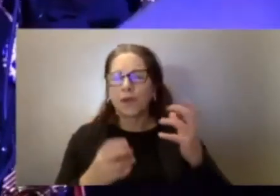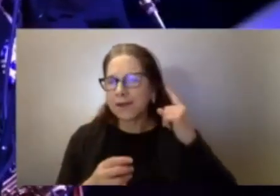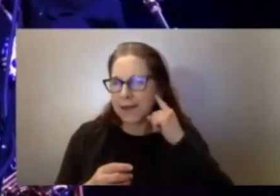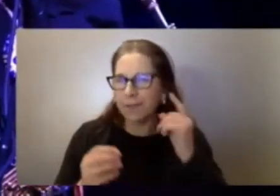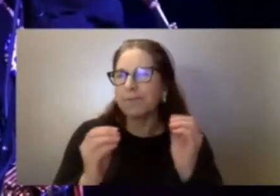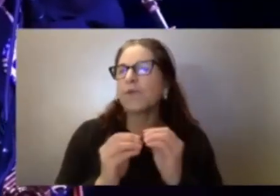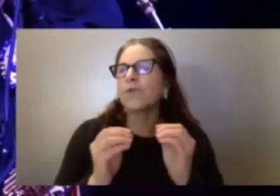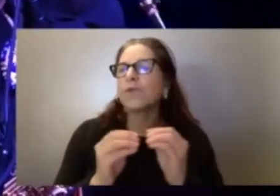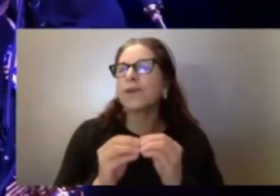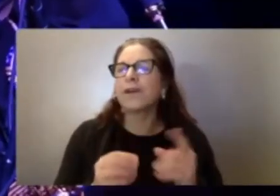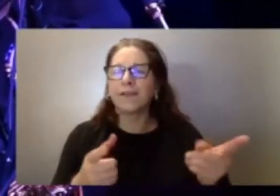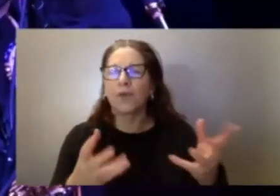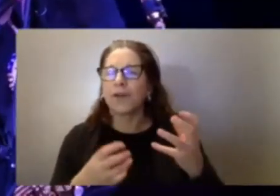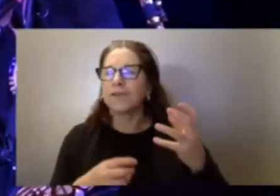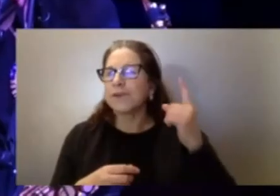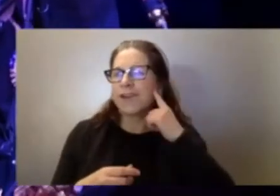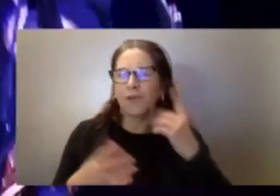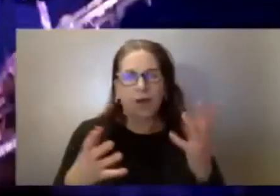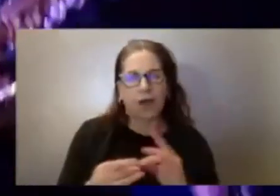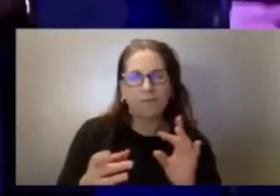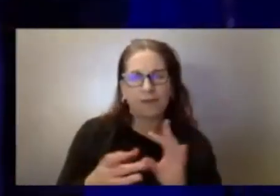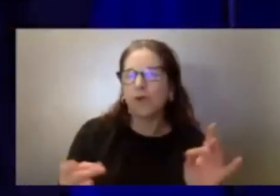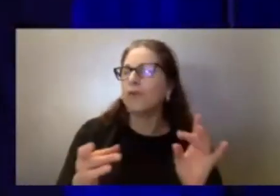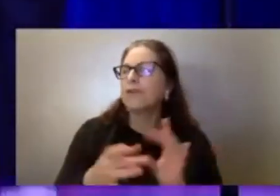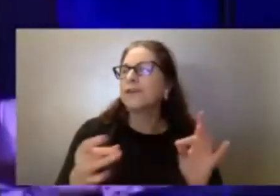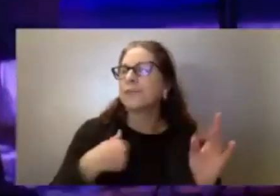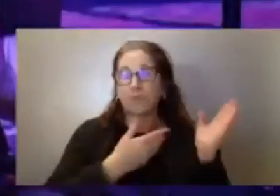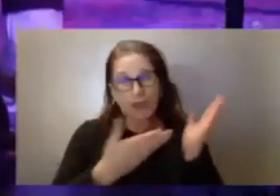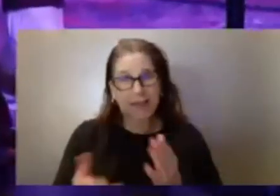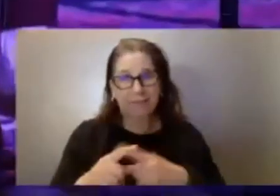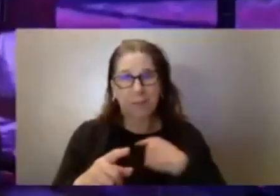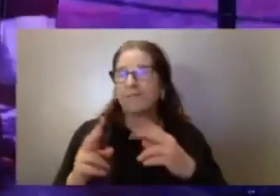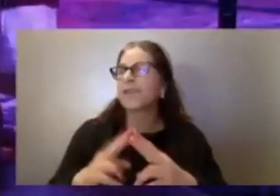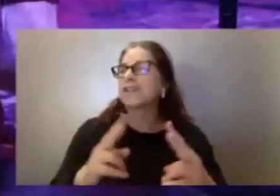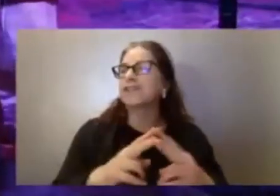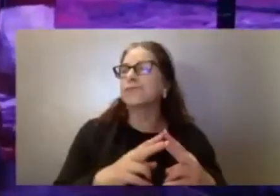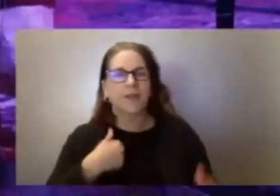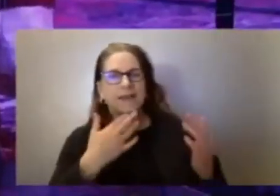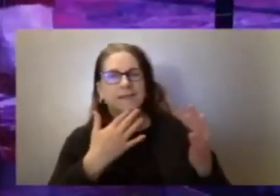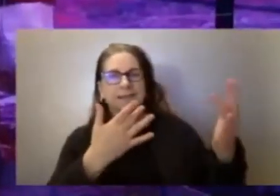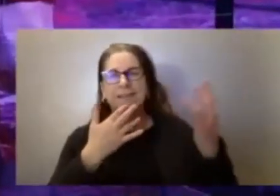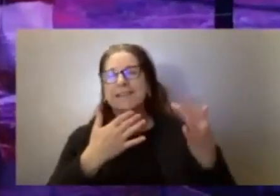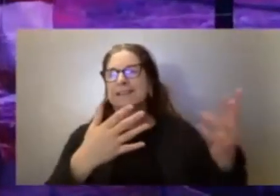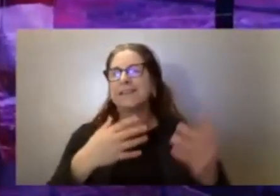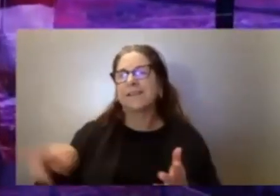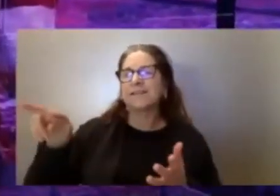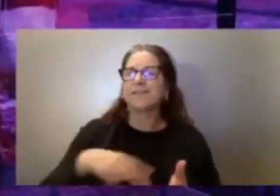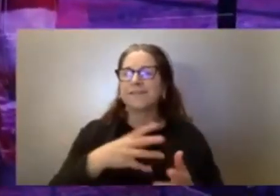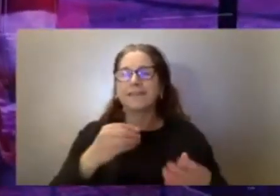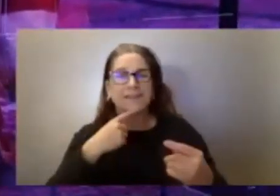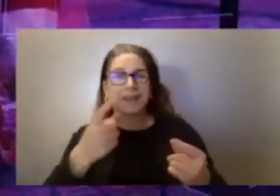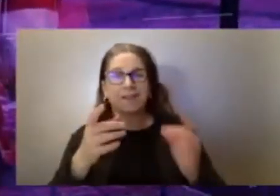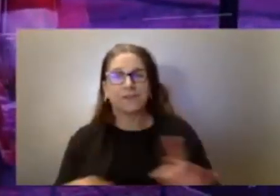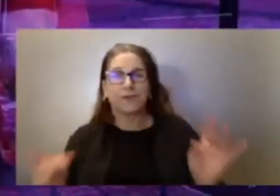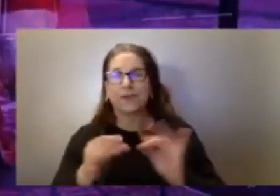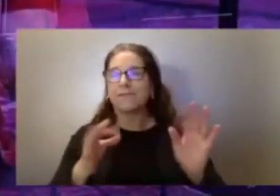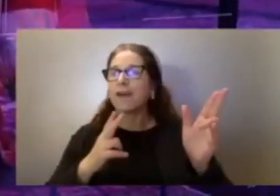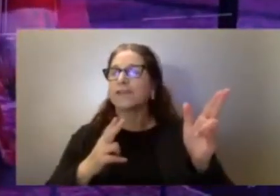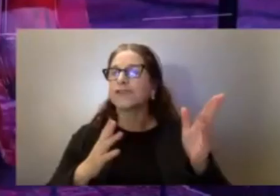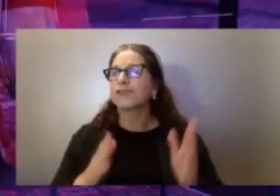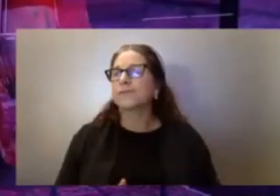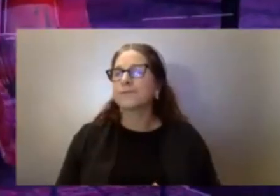of story I am bringing to my village. I dance and sing and tell the story of a hunter. He is the